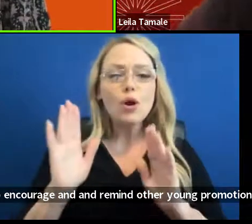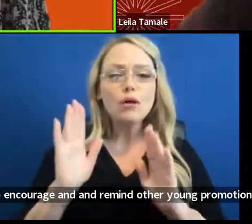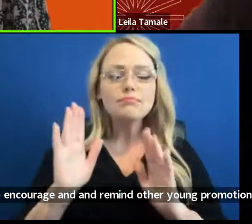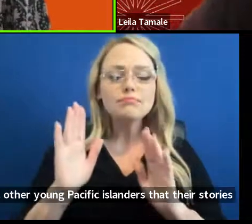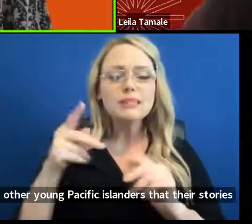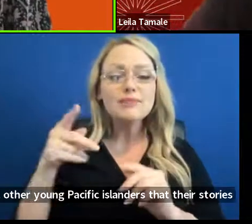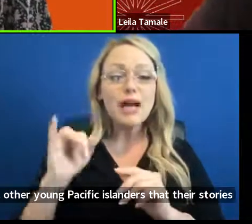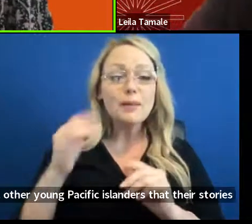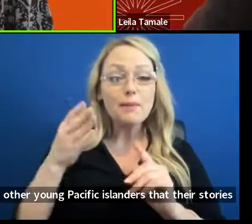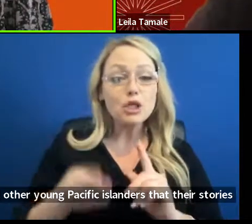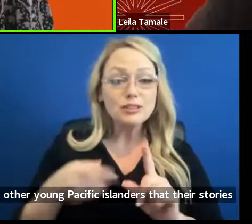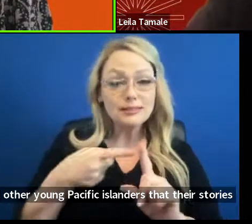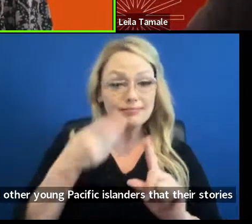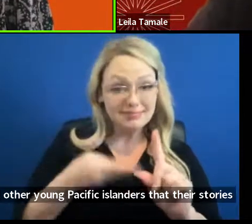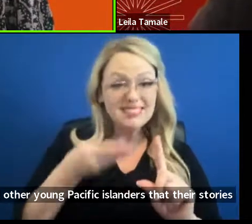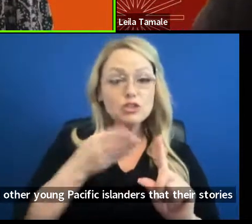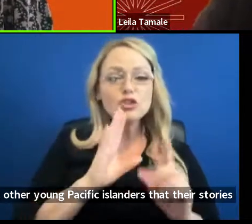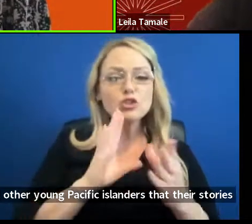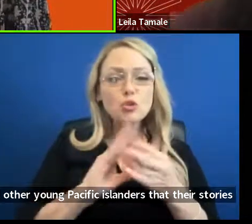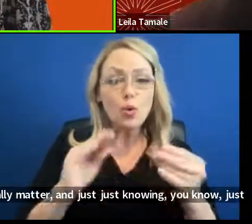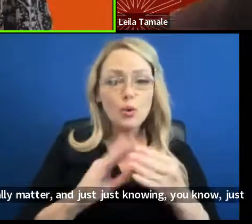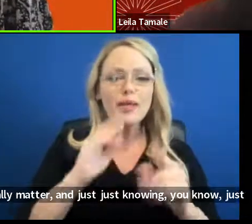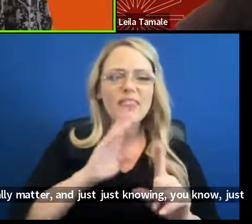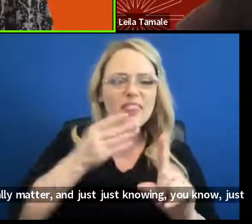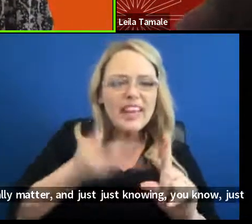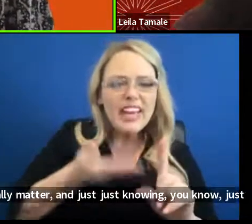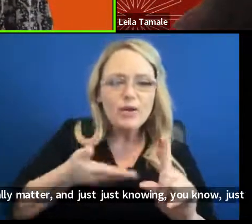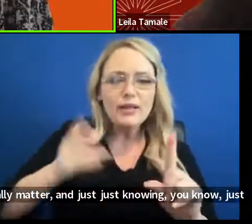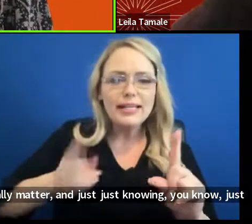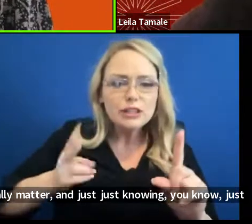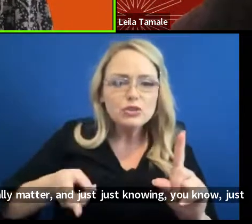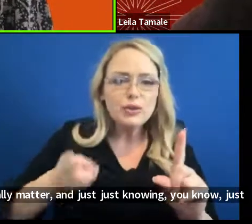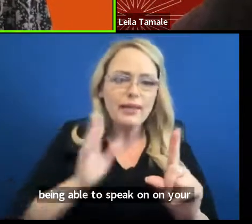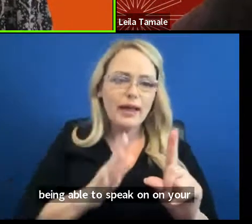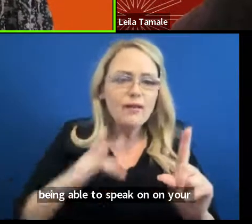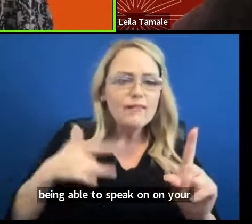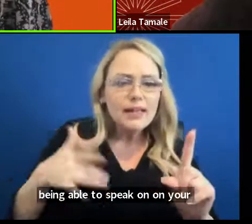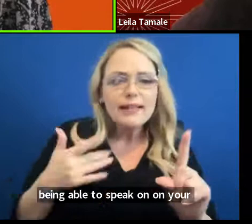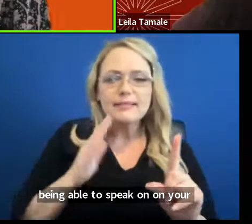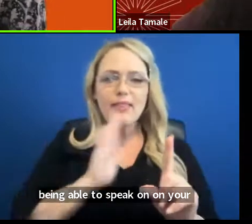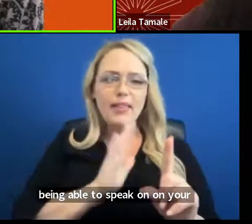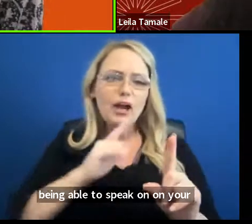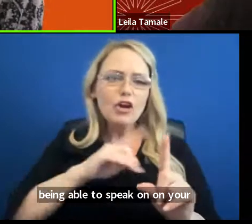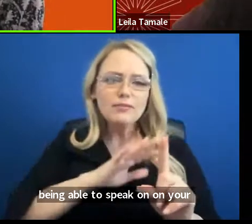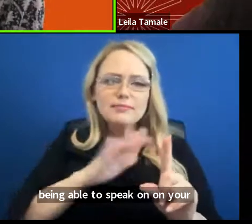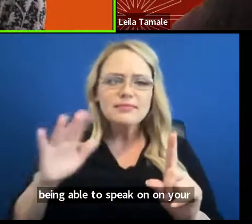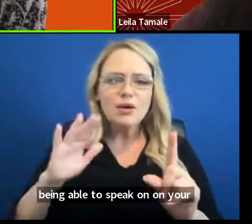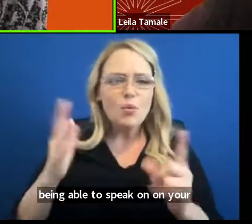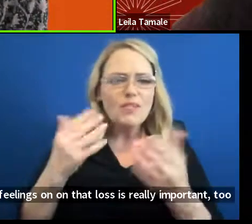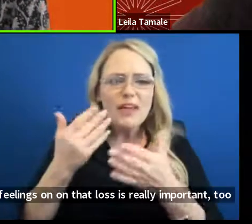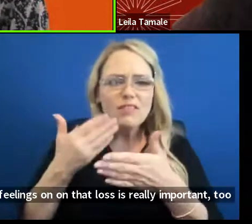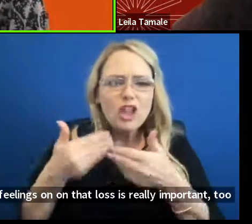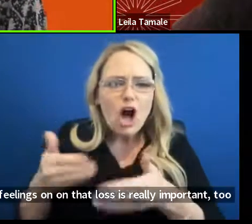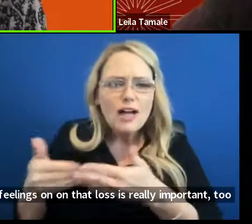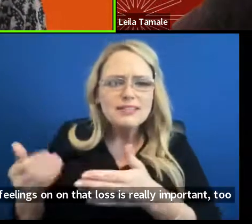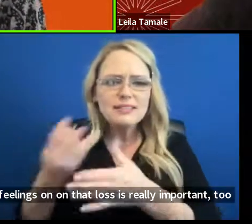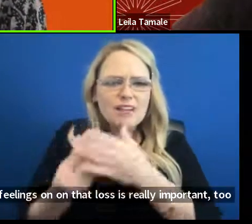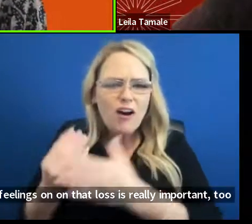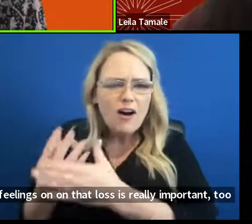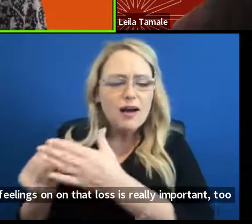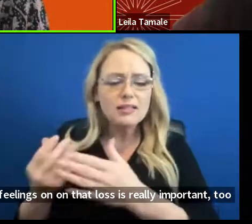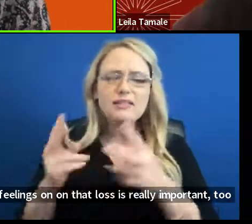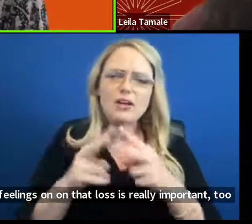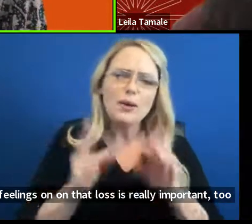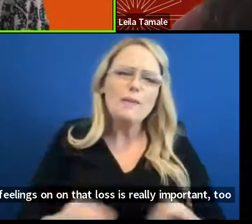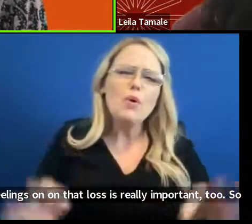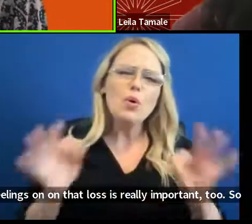just knowing, you know, just being able to speak on your feelings on that loss is really important too. So yeah,